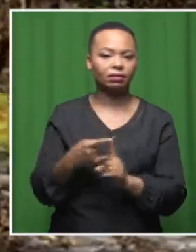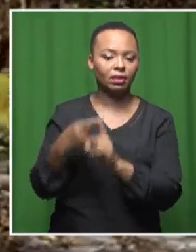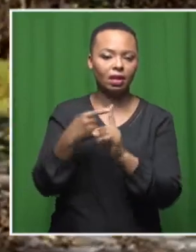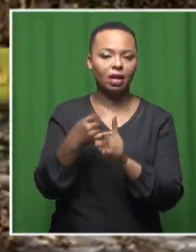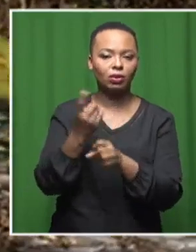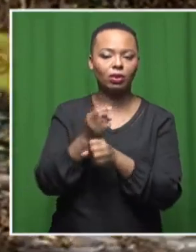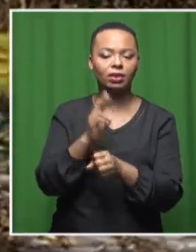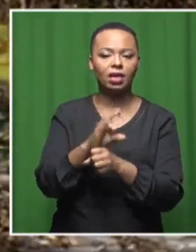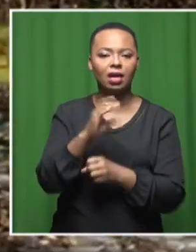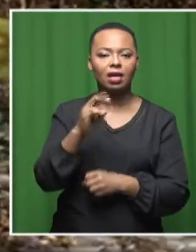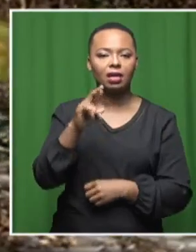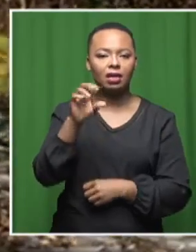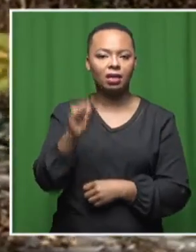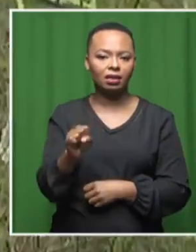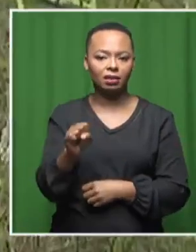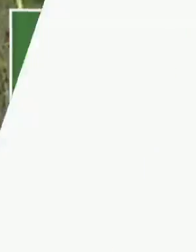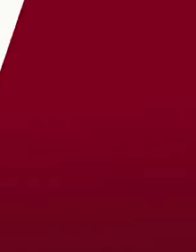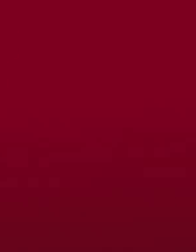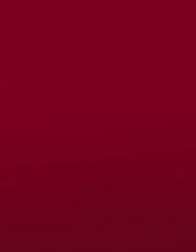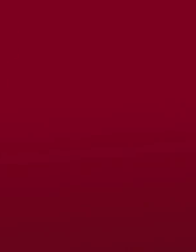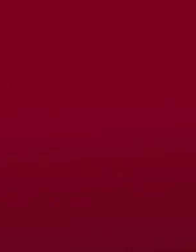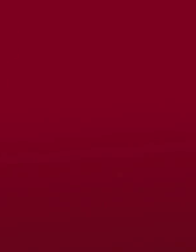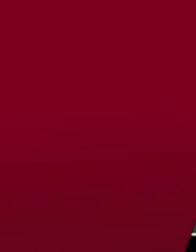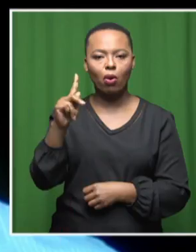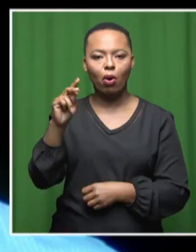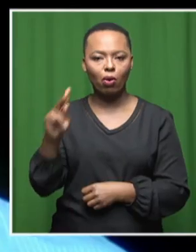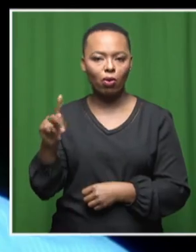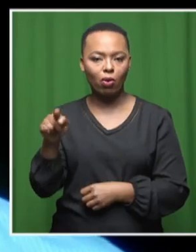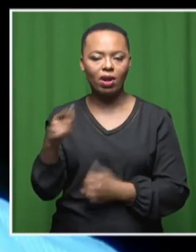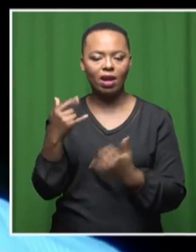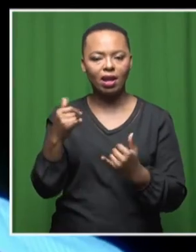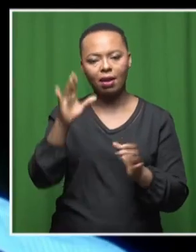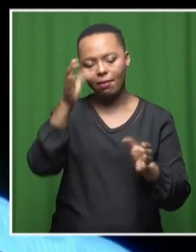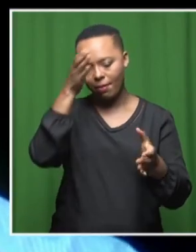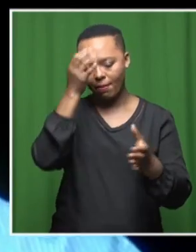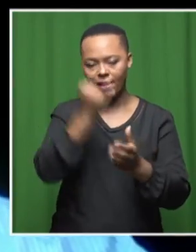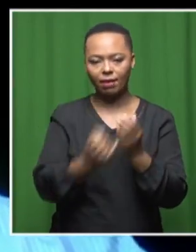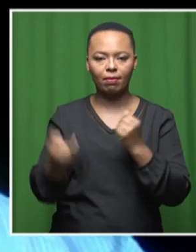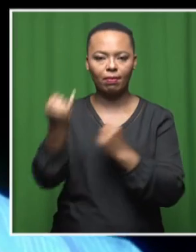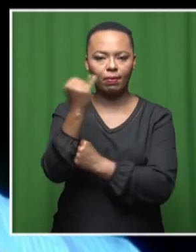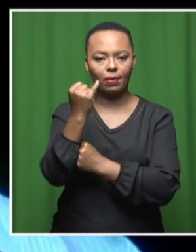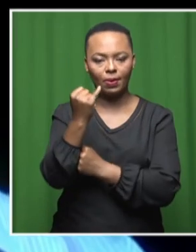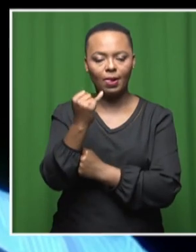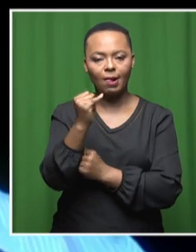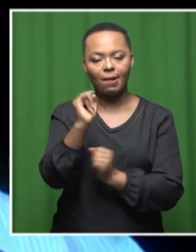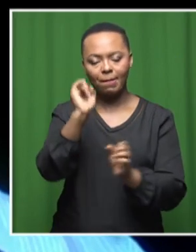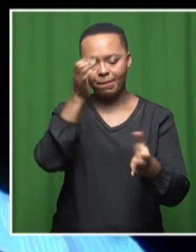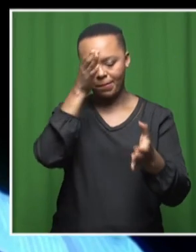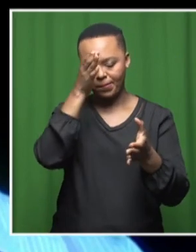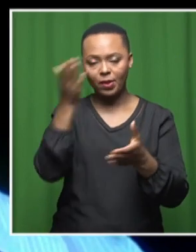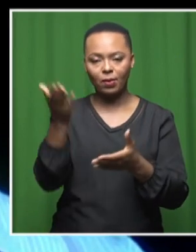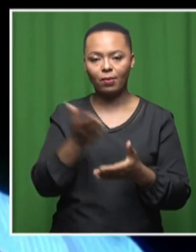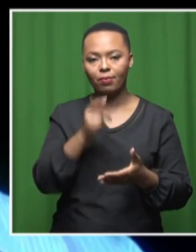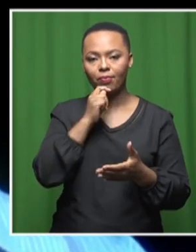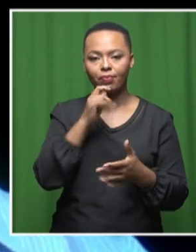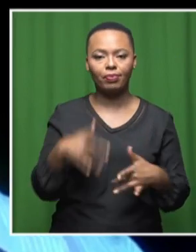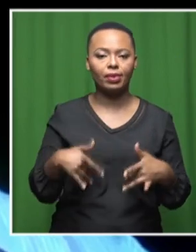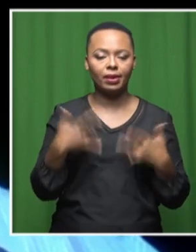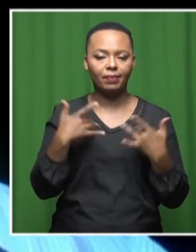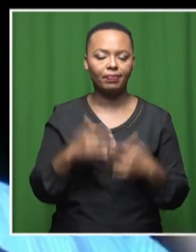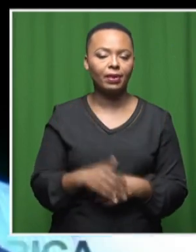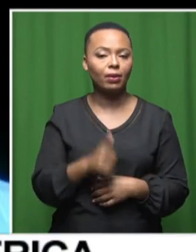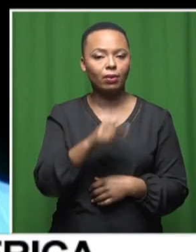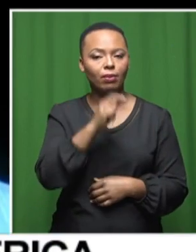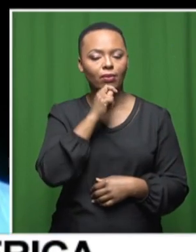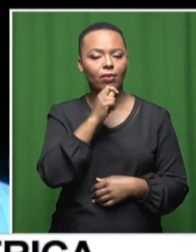Dr Chris de Kock, who is an independent crime expert. Dr de Kock, thanks so much for your time. Welcome to Morning Live. Good